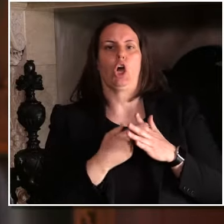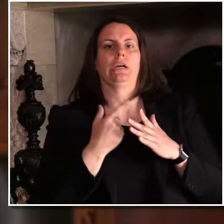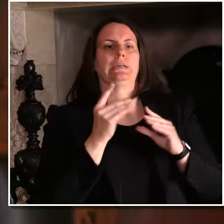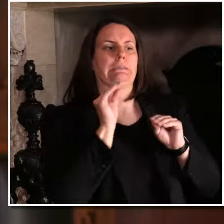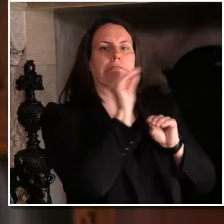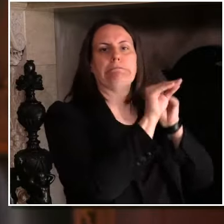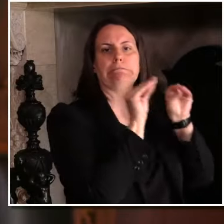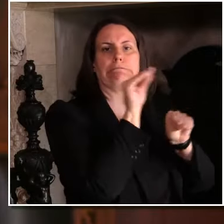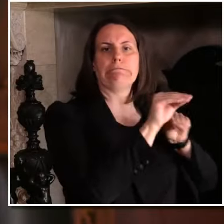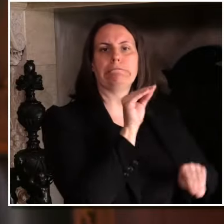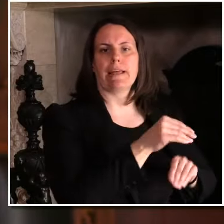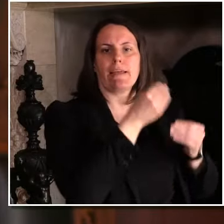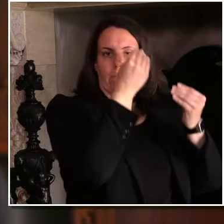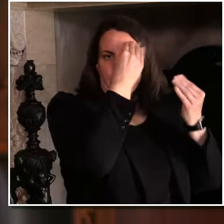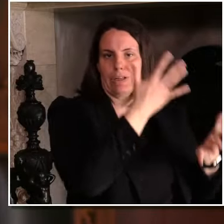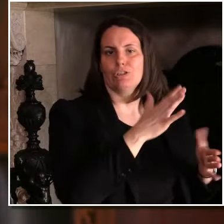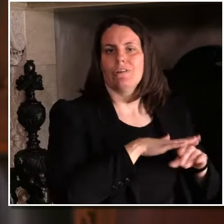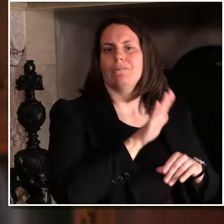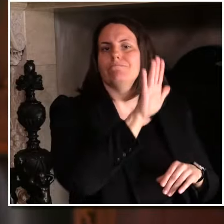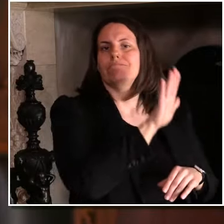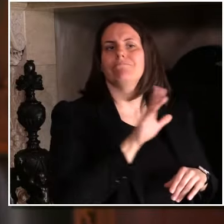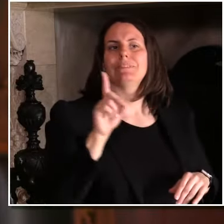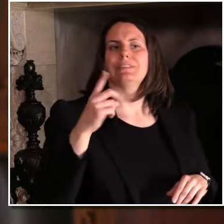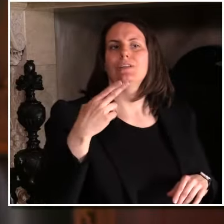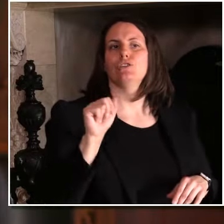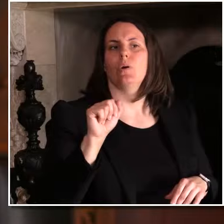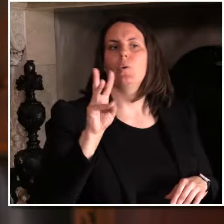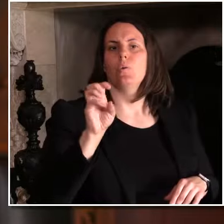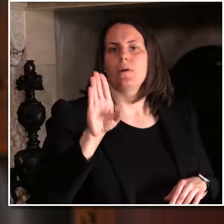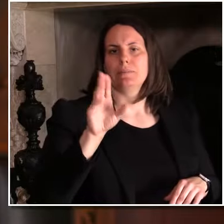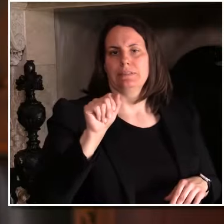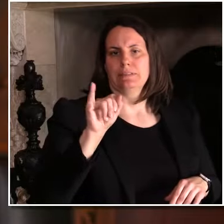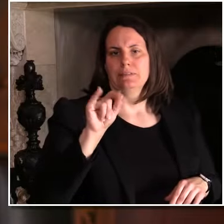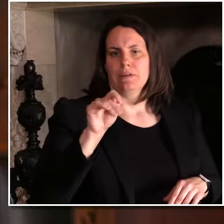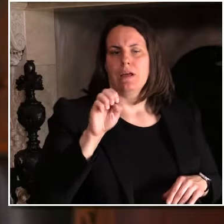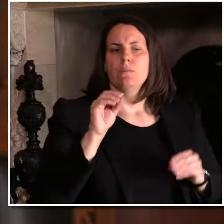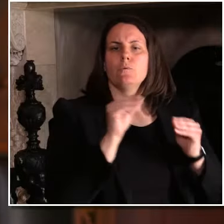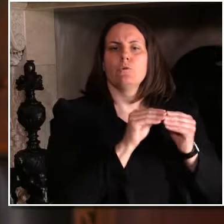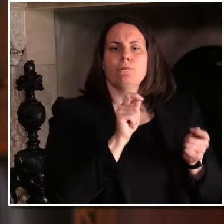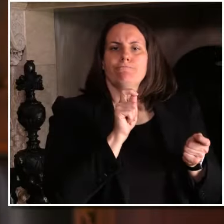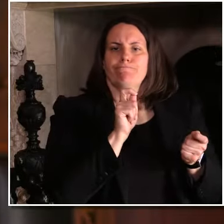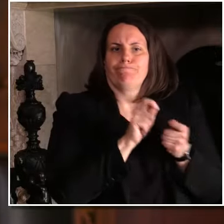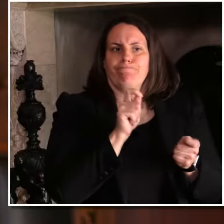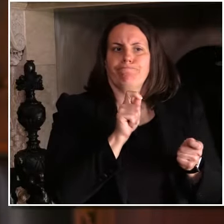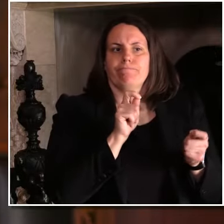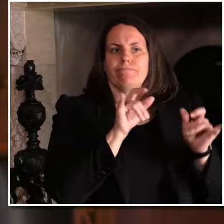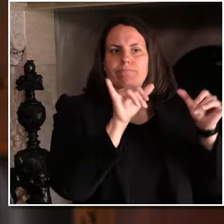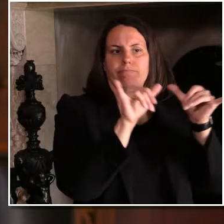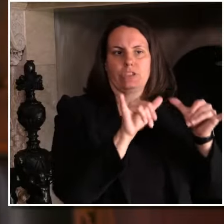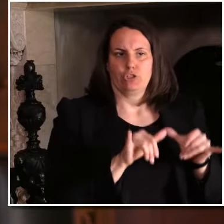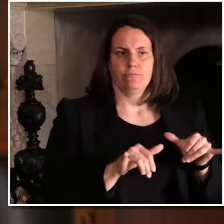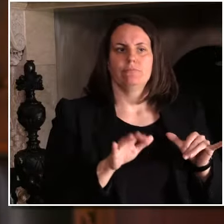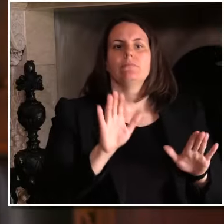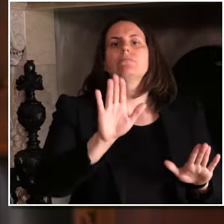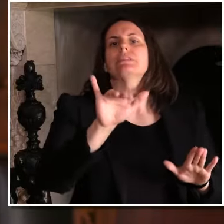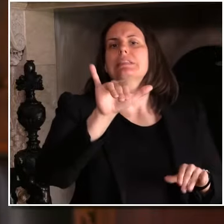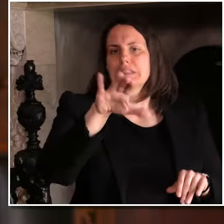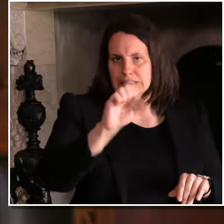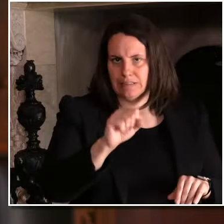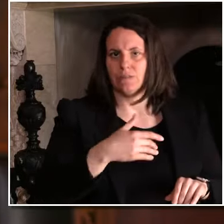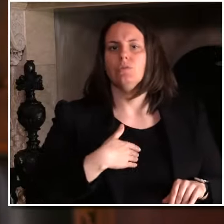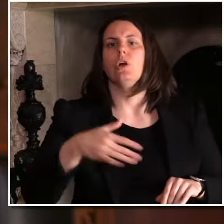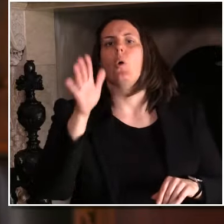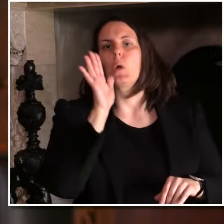relates to some of these gating metrics, but absolutely we will be putting up a daily